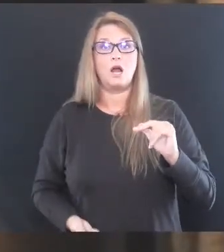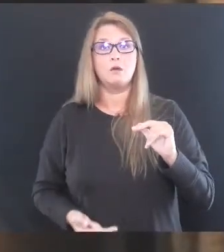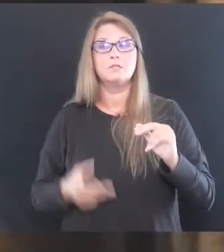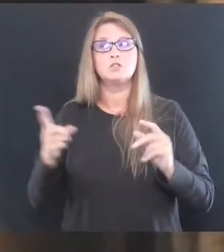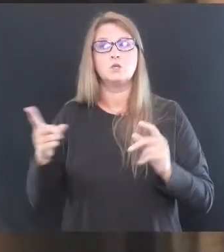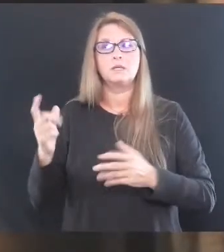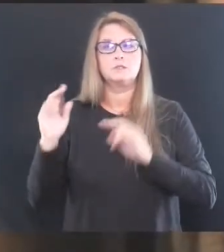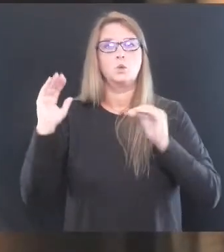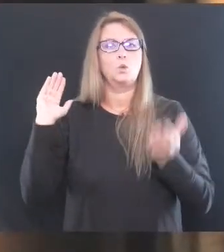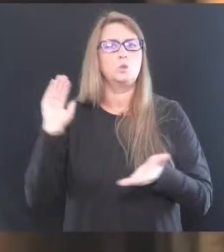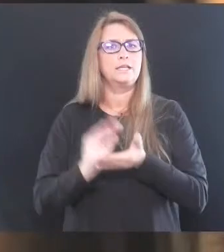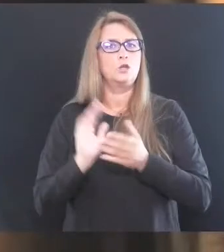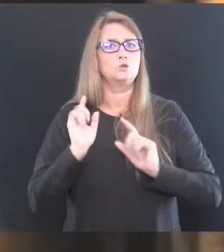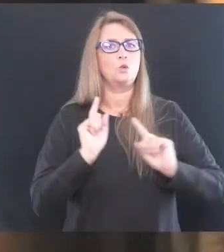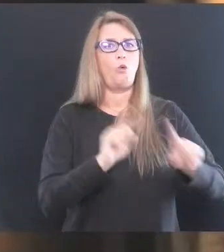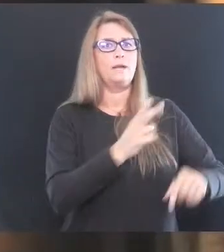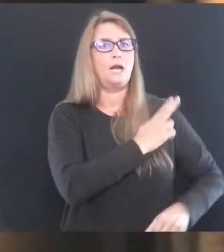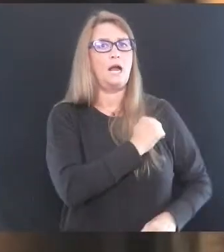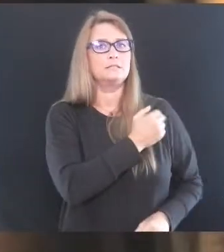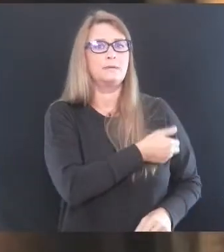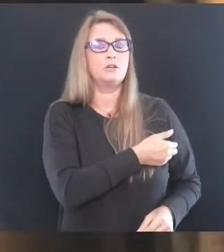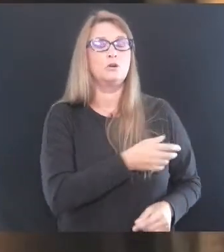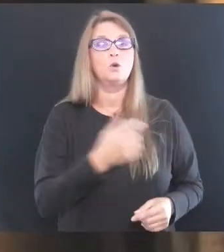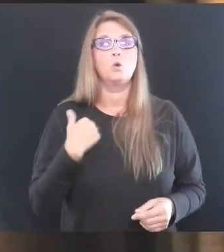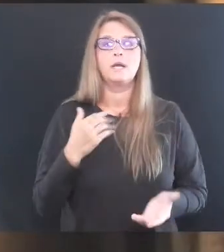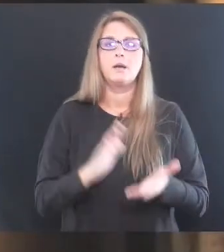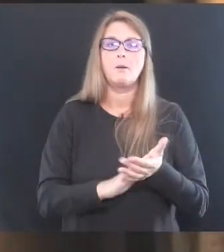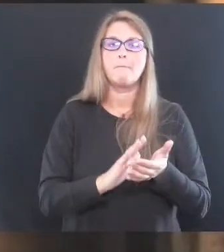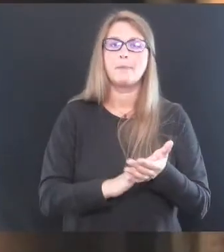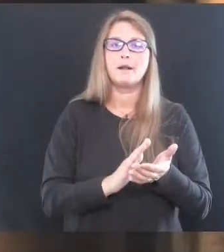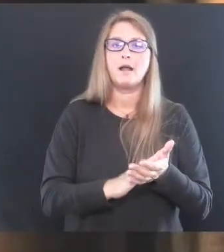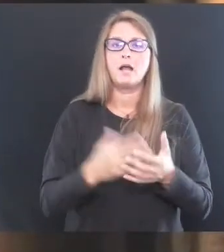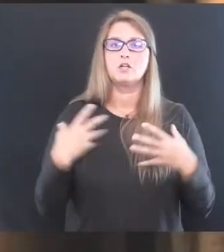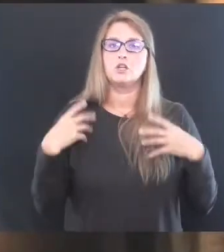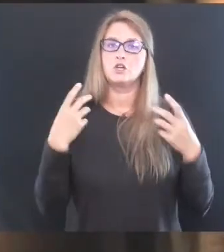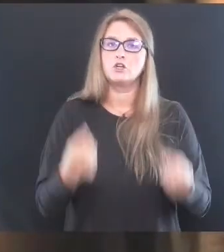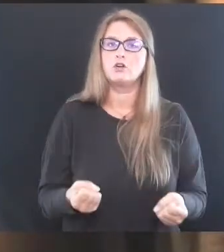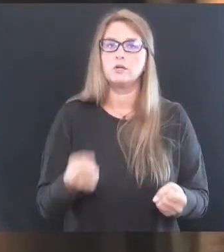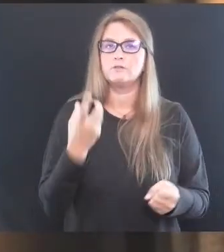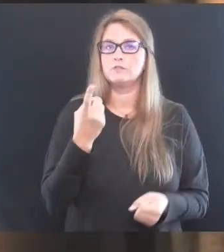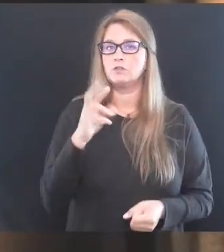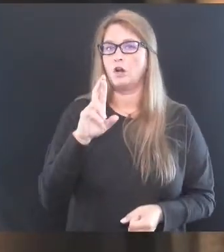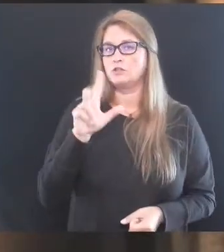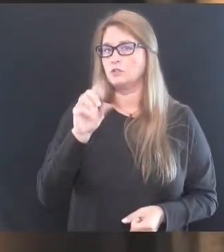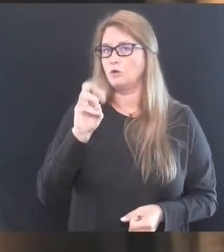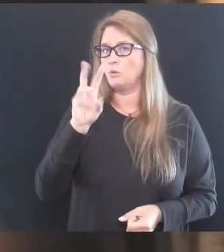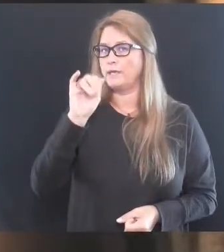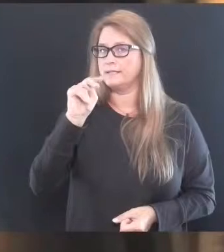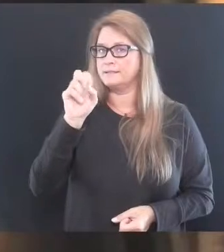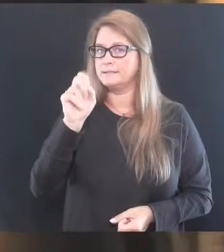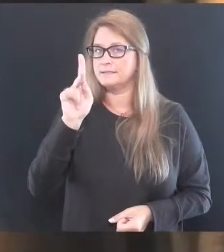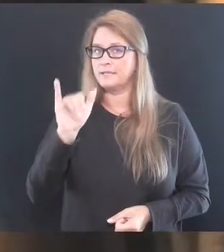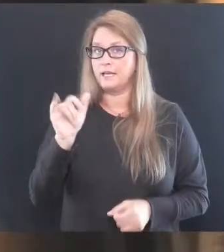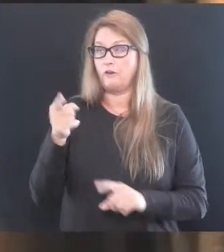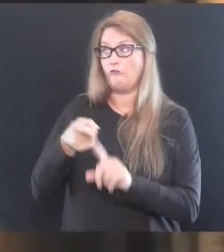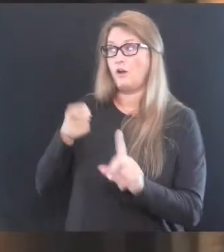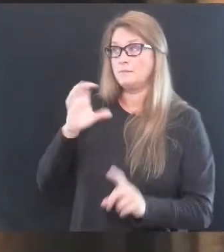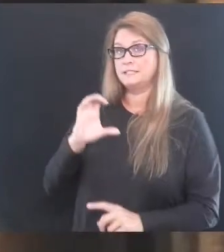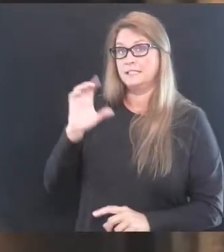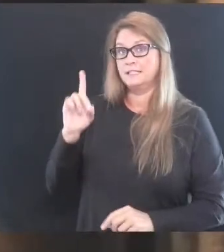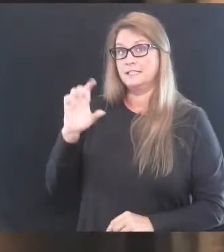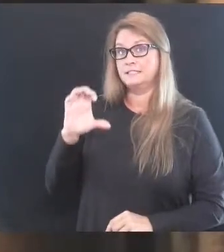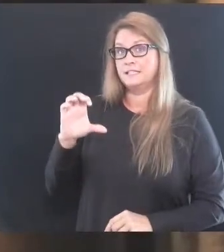80%. And as the governor said, we applaud the courage of Dr. Walensky and the CDC